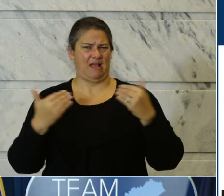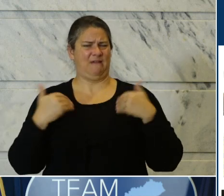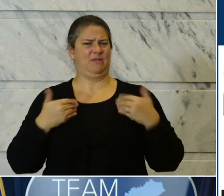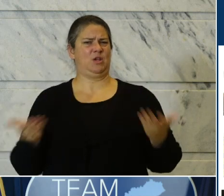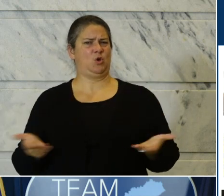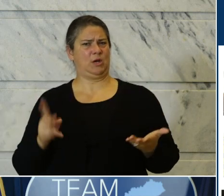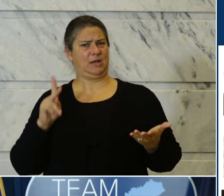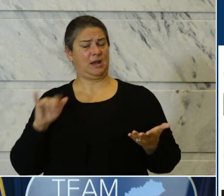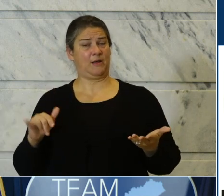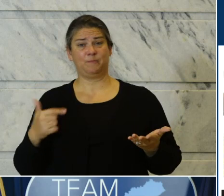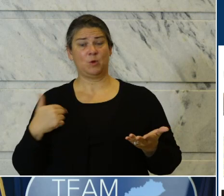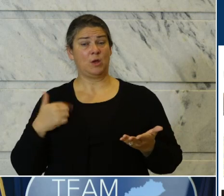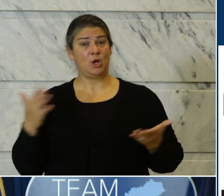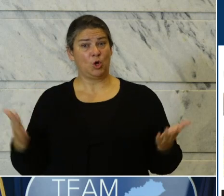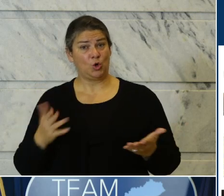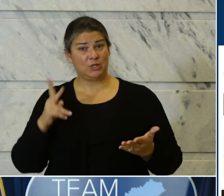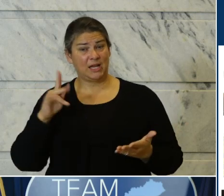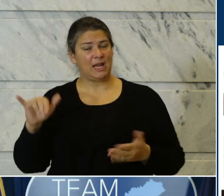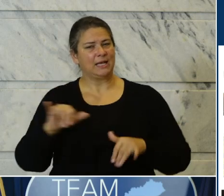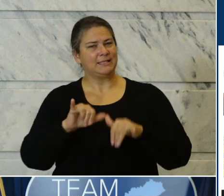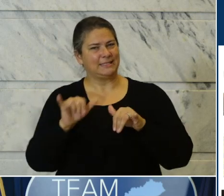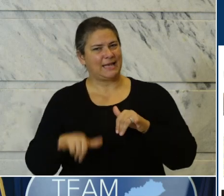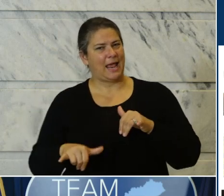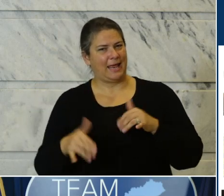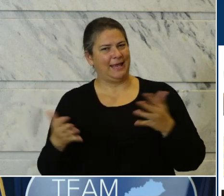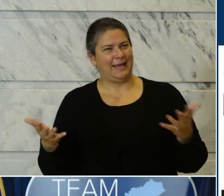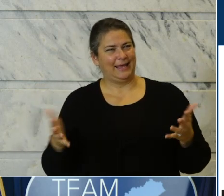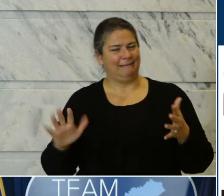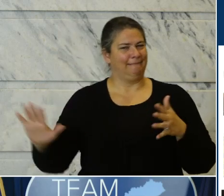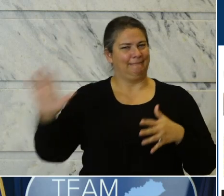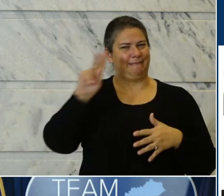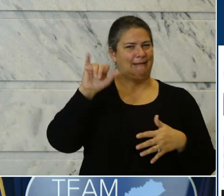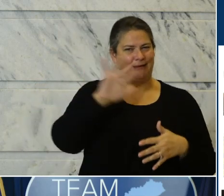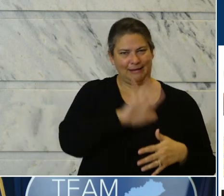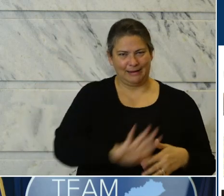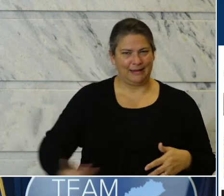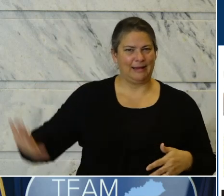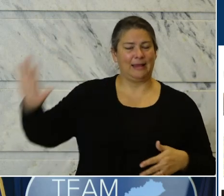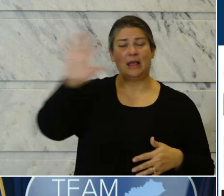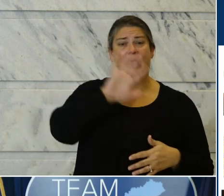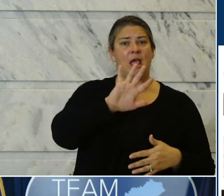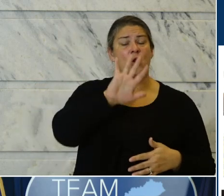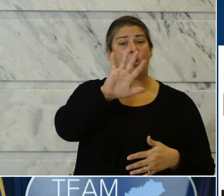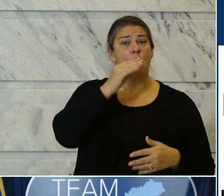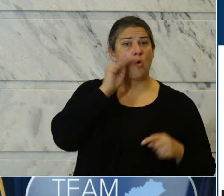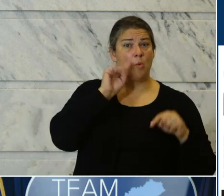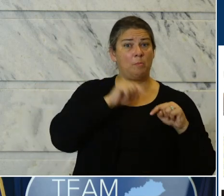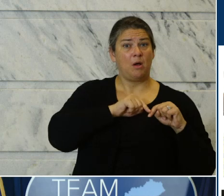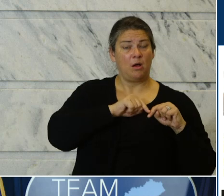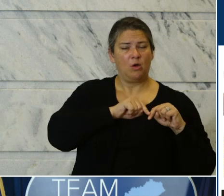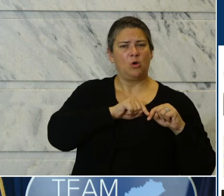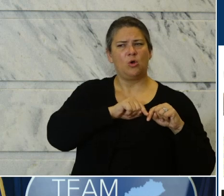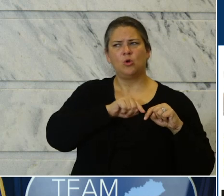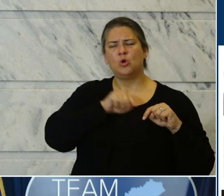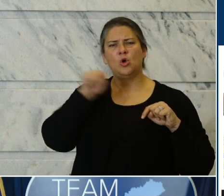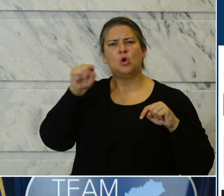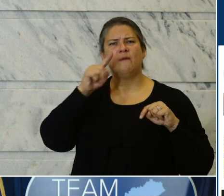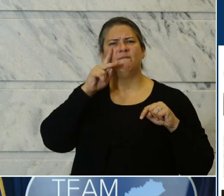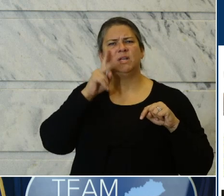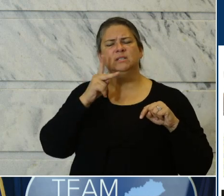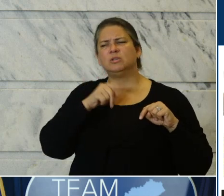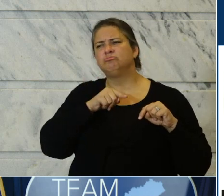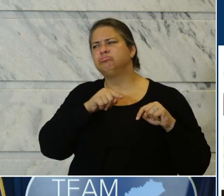encourage Kentuckians to stay close, go far, and find a new place to explore close to home by following along with Travel